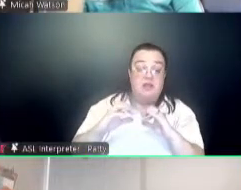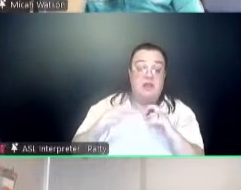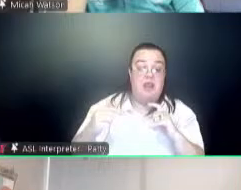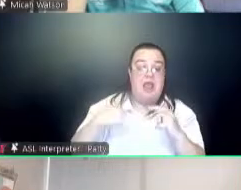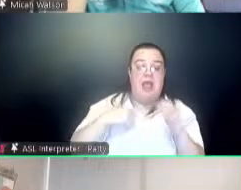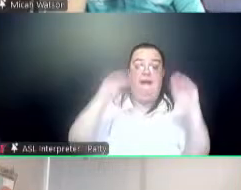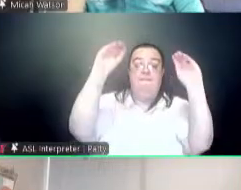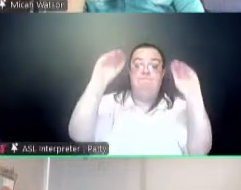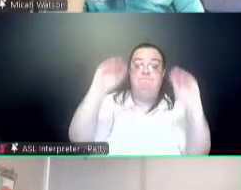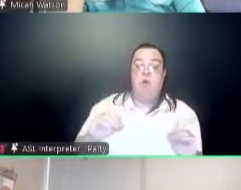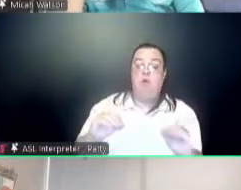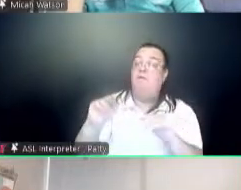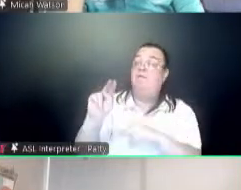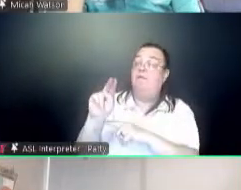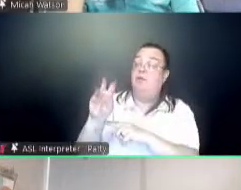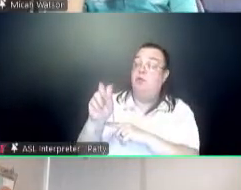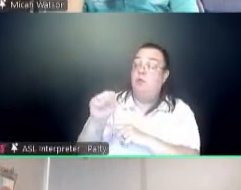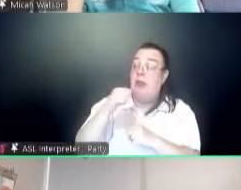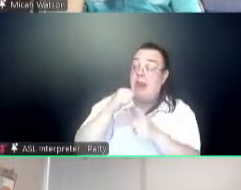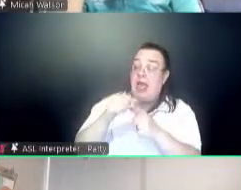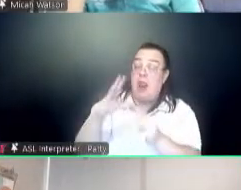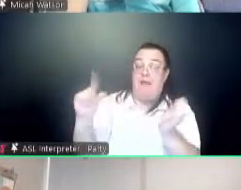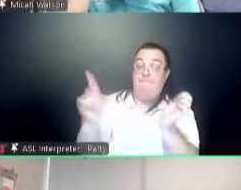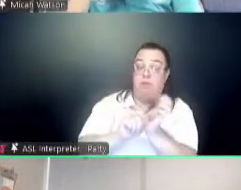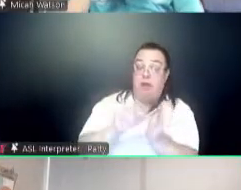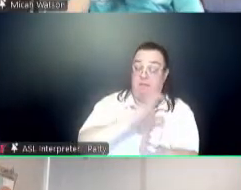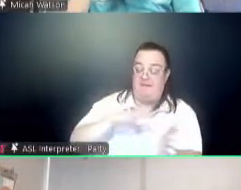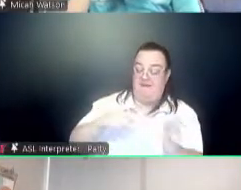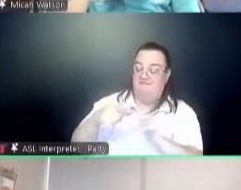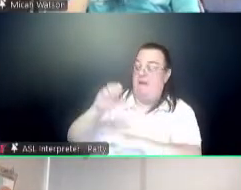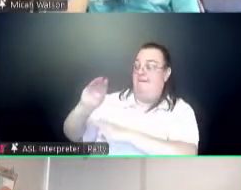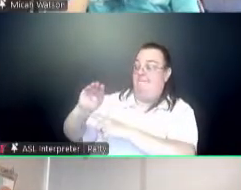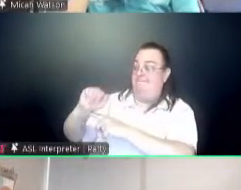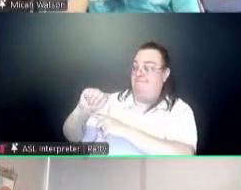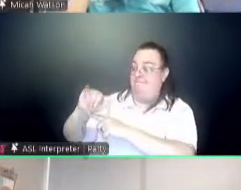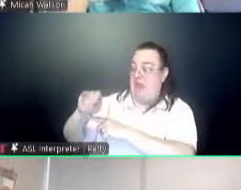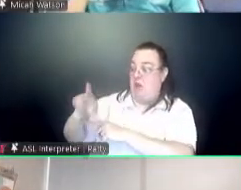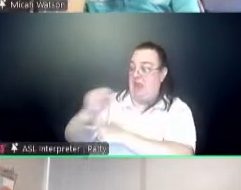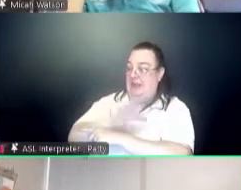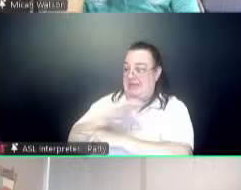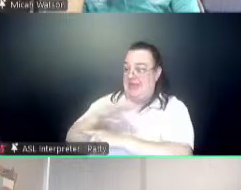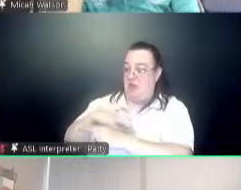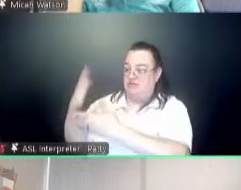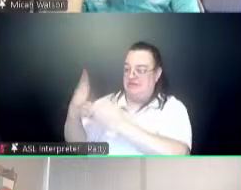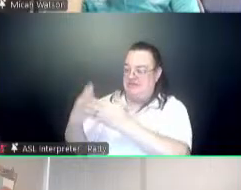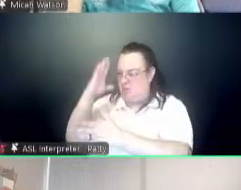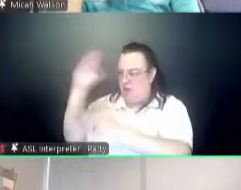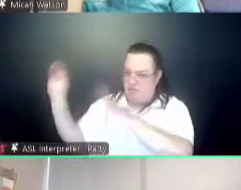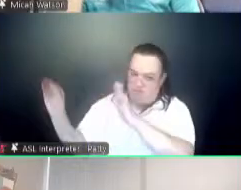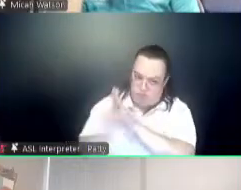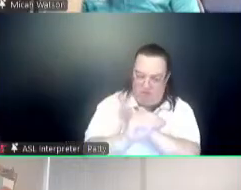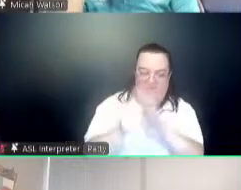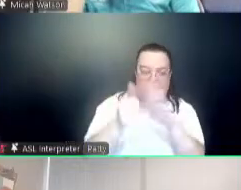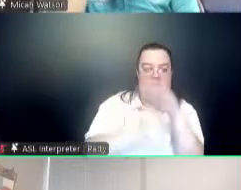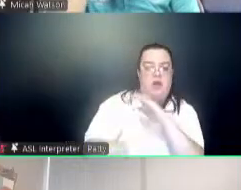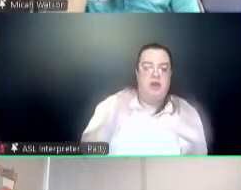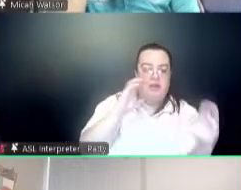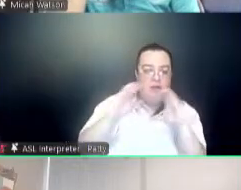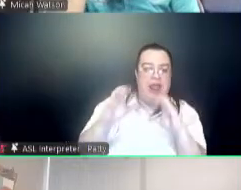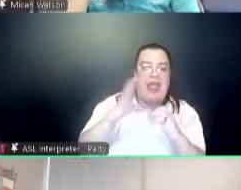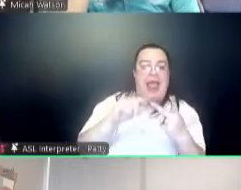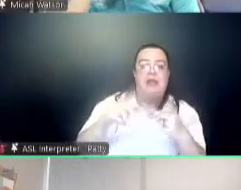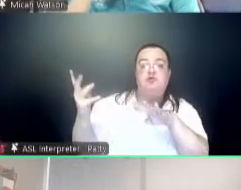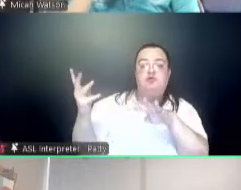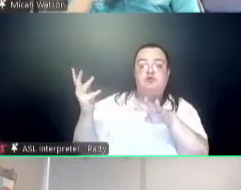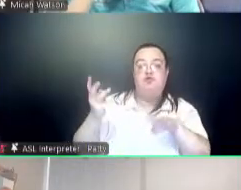newsletter and printed communication from the mayor and council section so that it's here under communication and streaming services. So